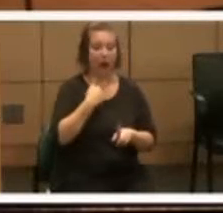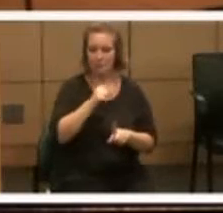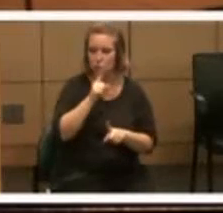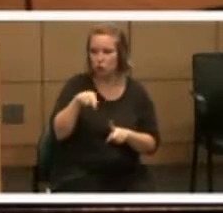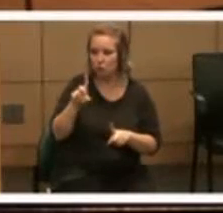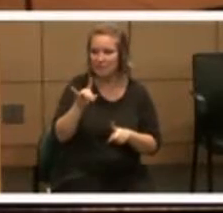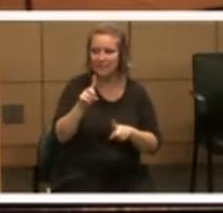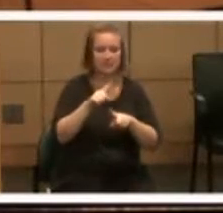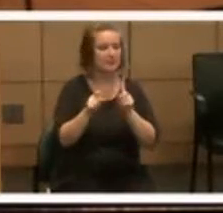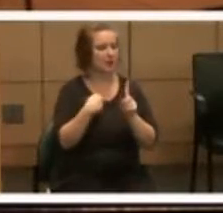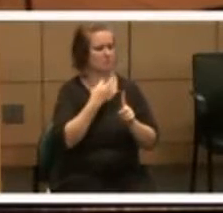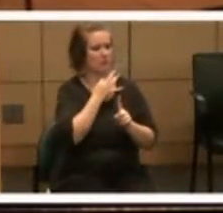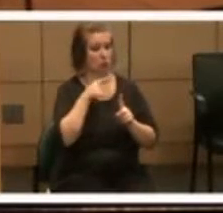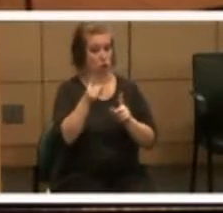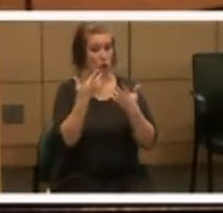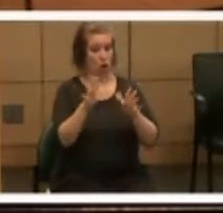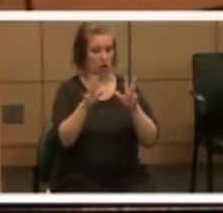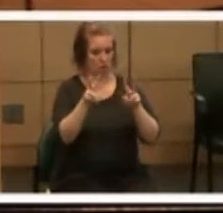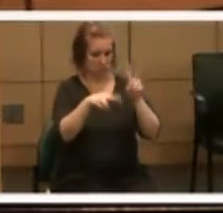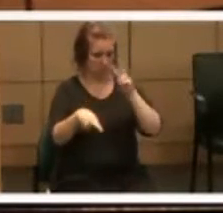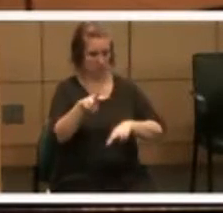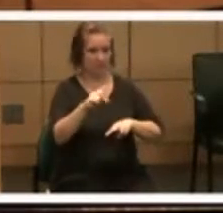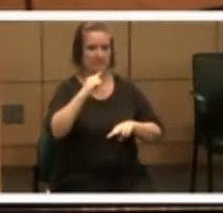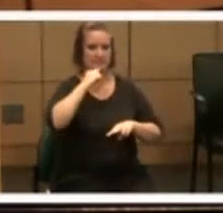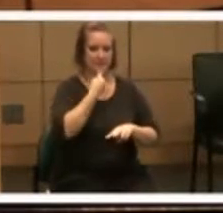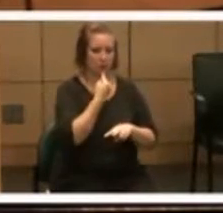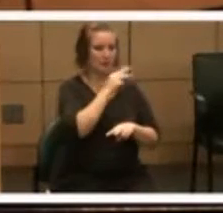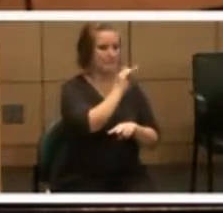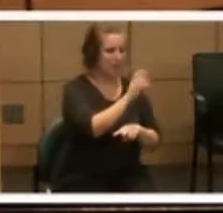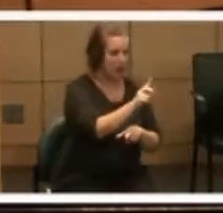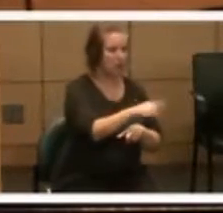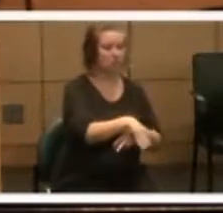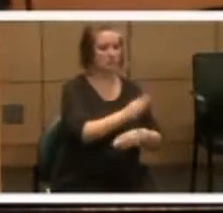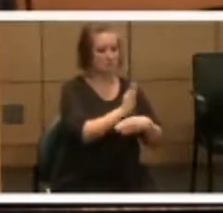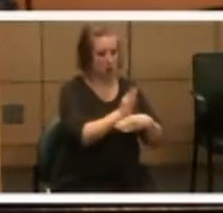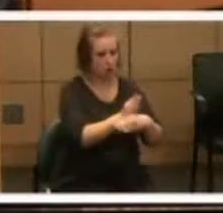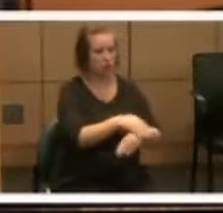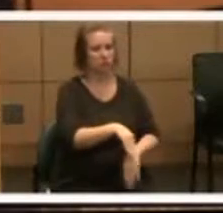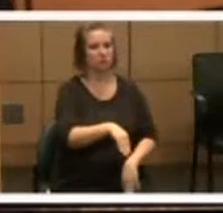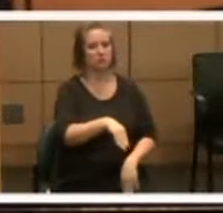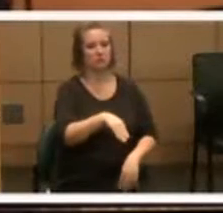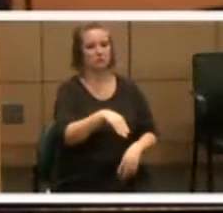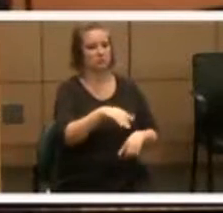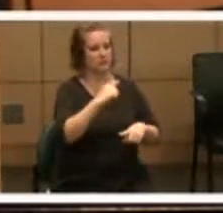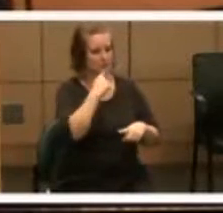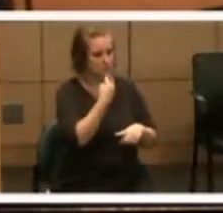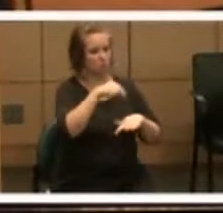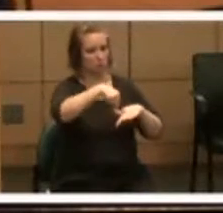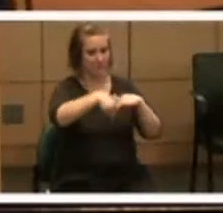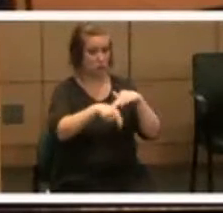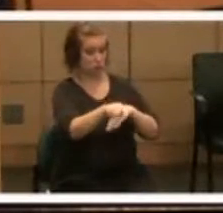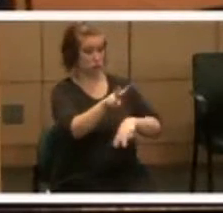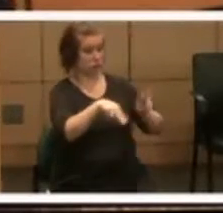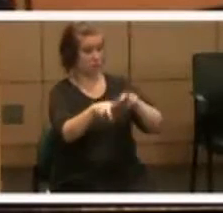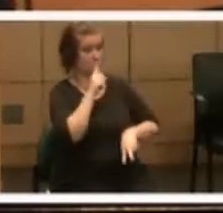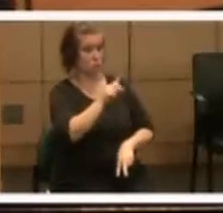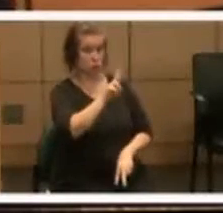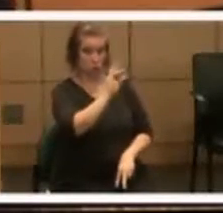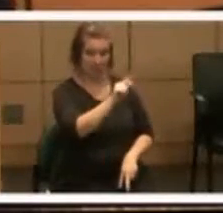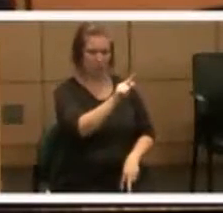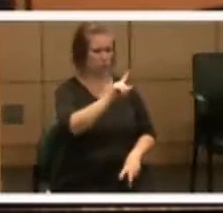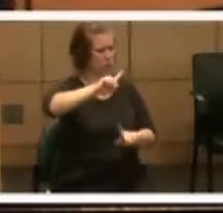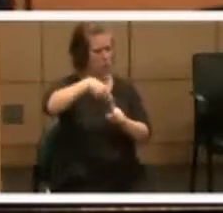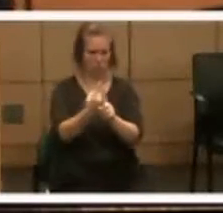look at the breakdown in severity for the unilateral? Or? So we didn't for the sake of that particular paper, but I would say